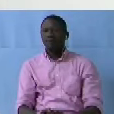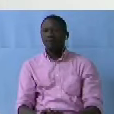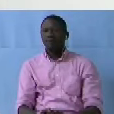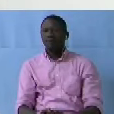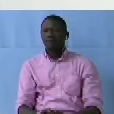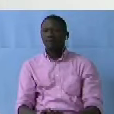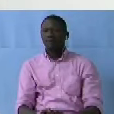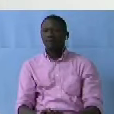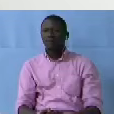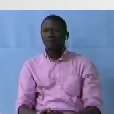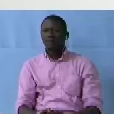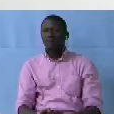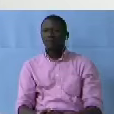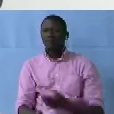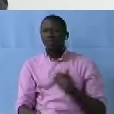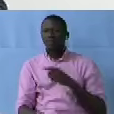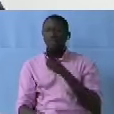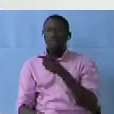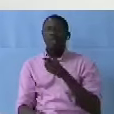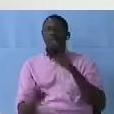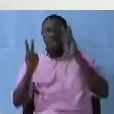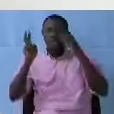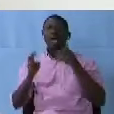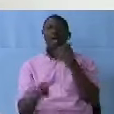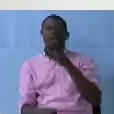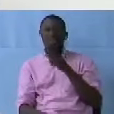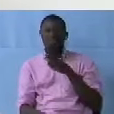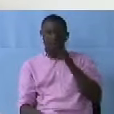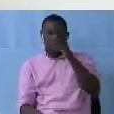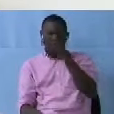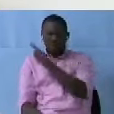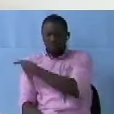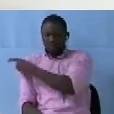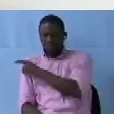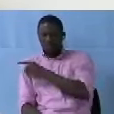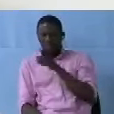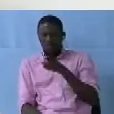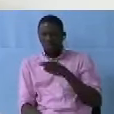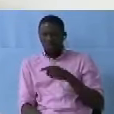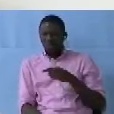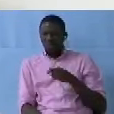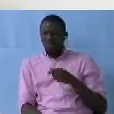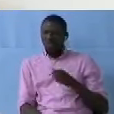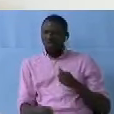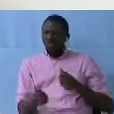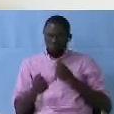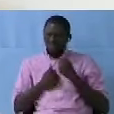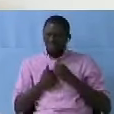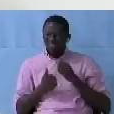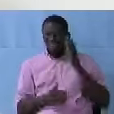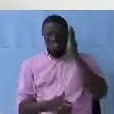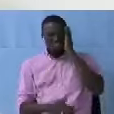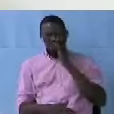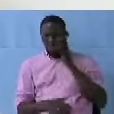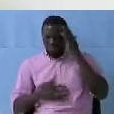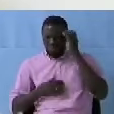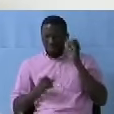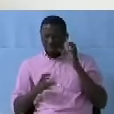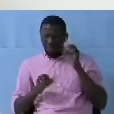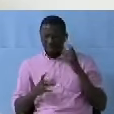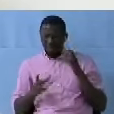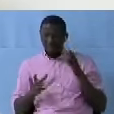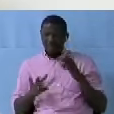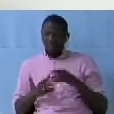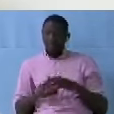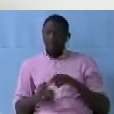from serious pain he said yes jamé dafa laaj nak koku febar ndax mu ngey yek metit mu nako waw and I saw I mean